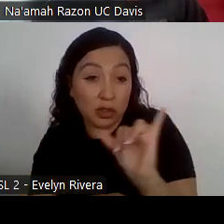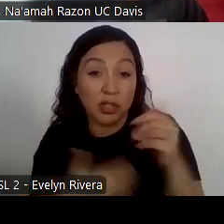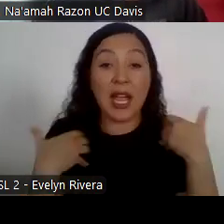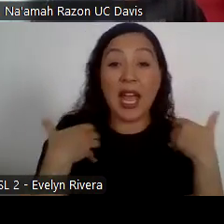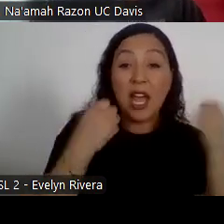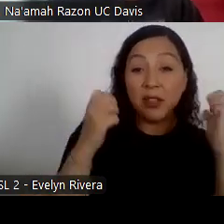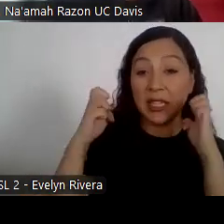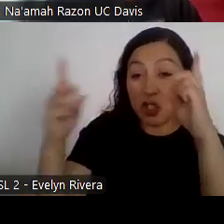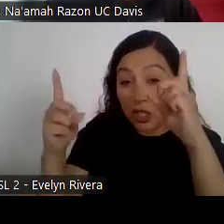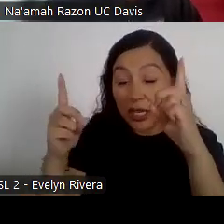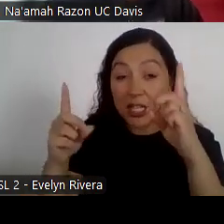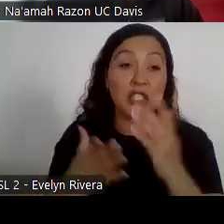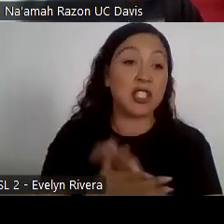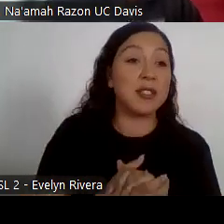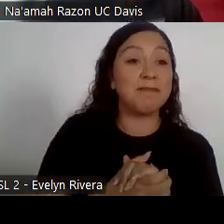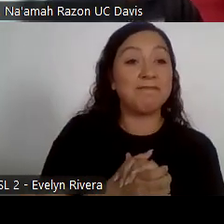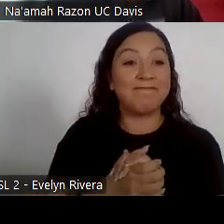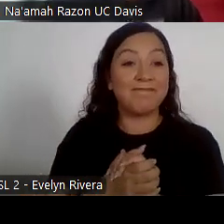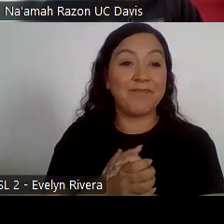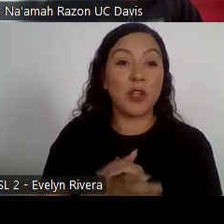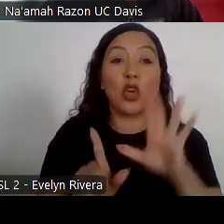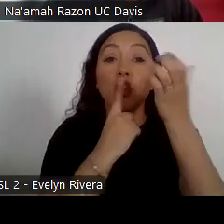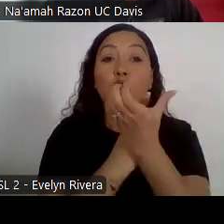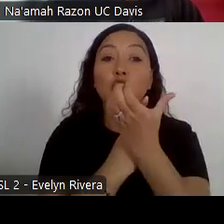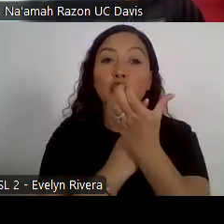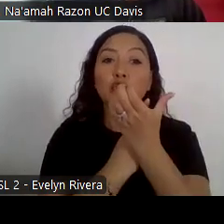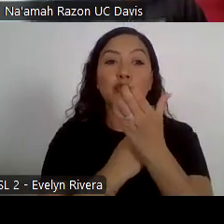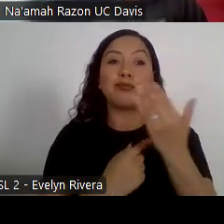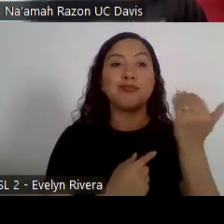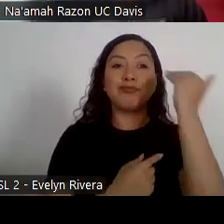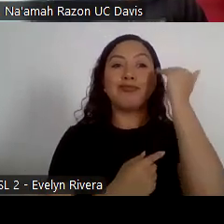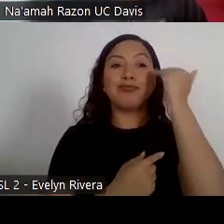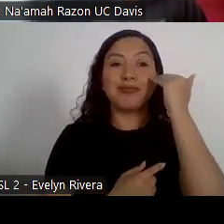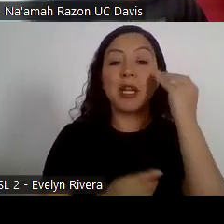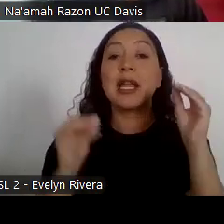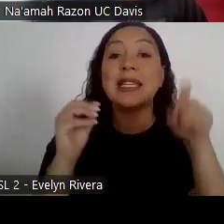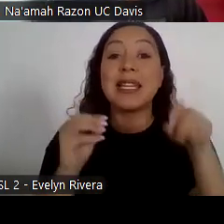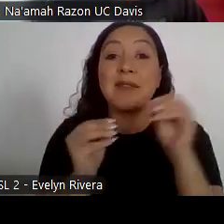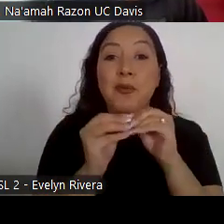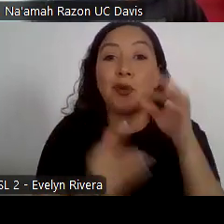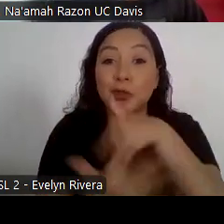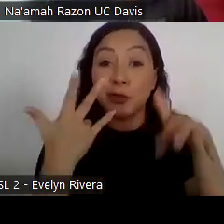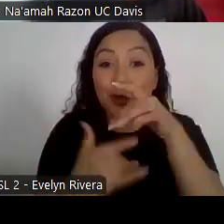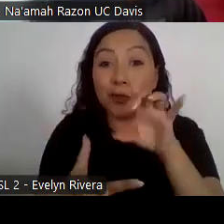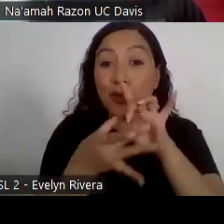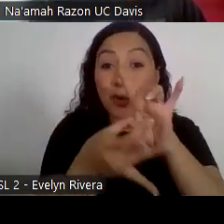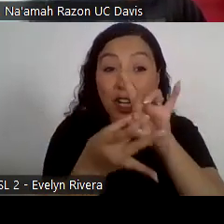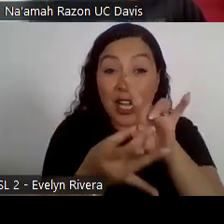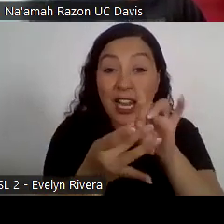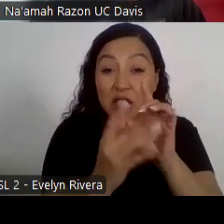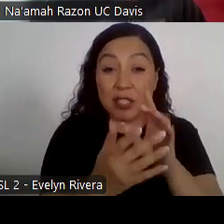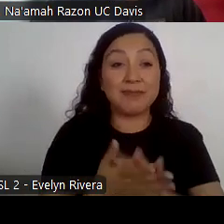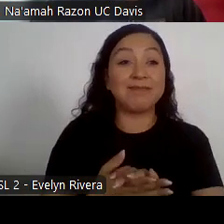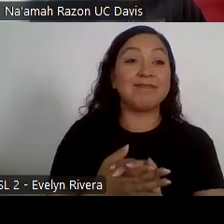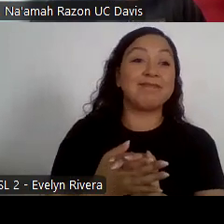practice that is culturally salient and migration aware, need for more social connection, need for more legal support that's dementia